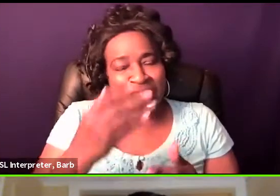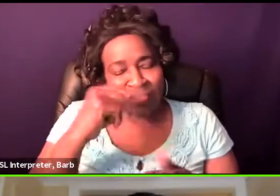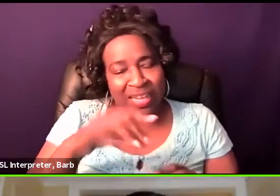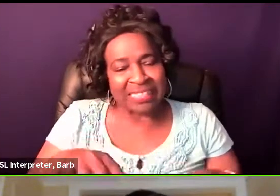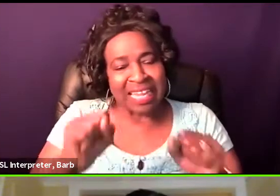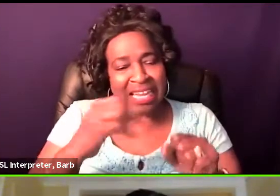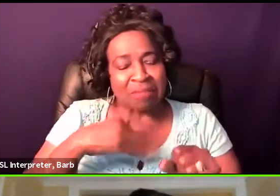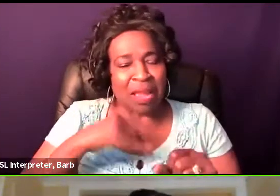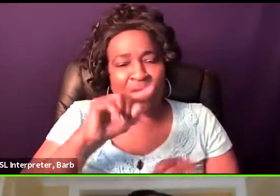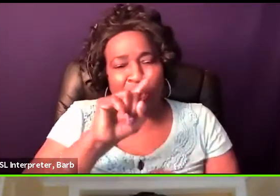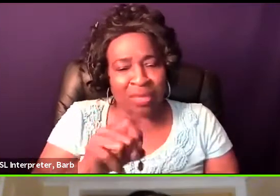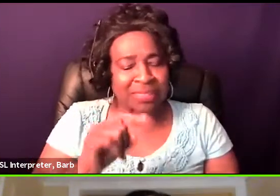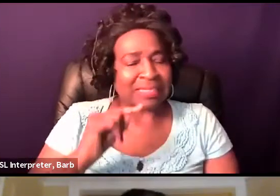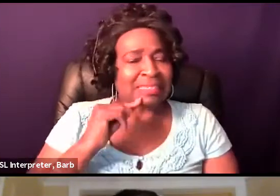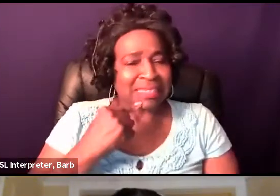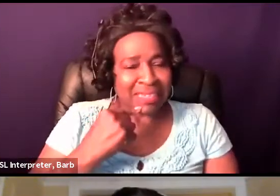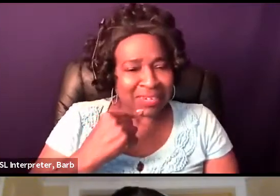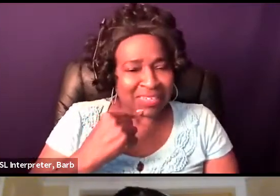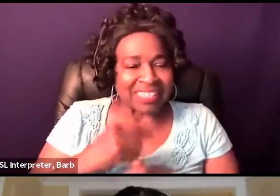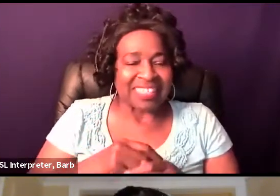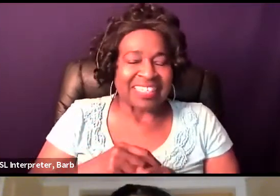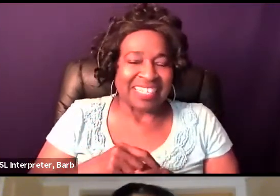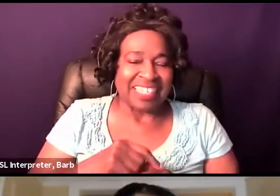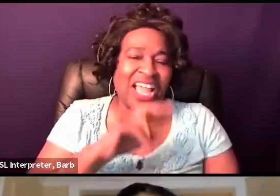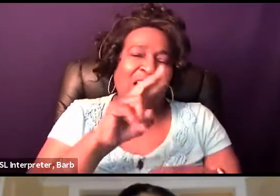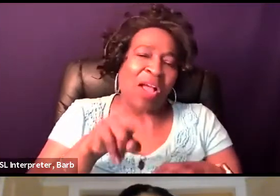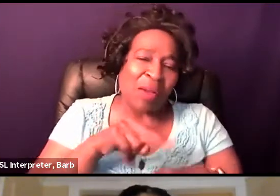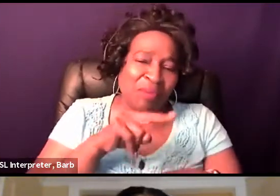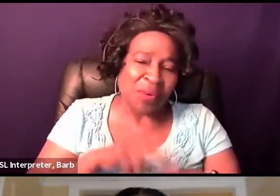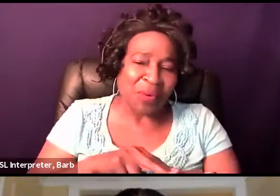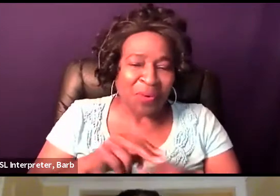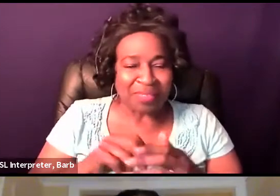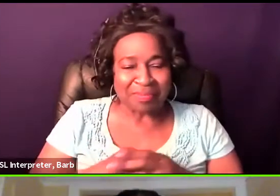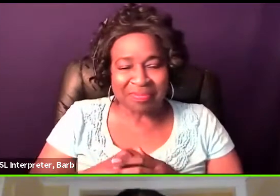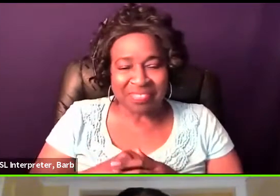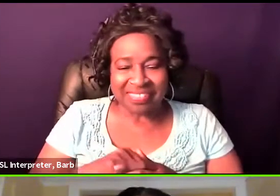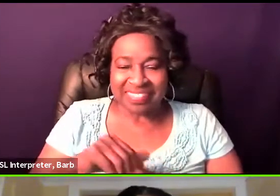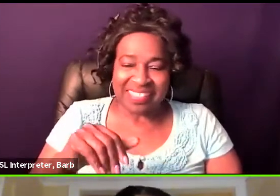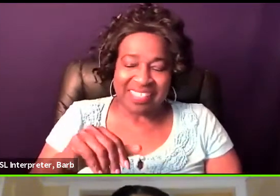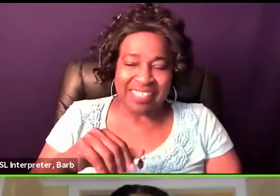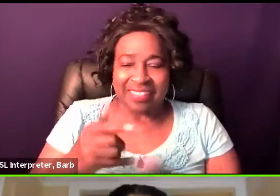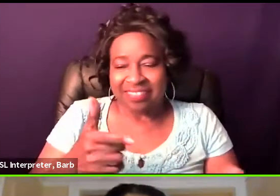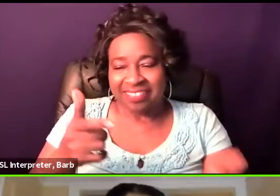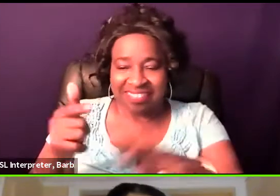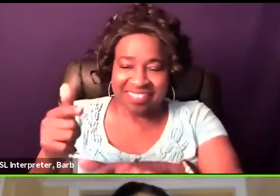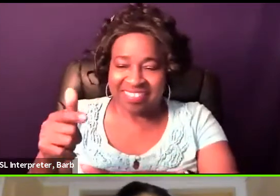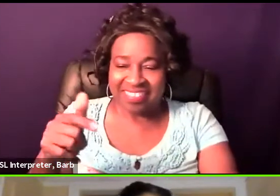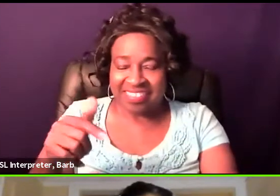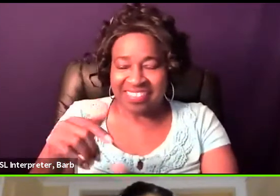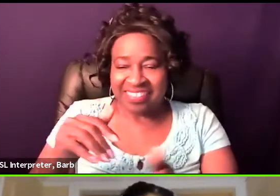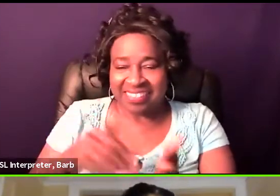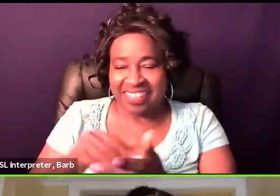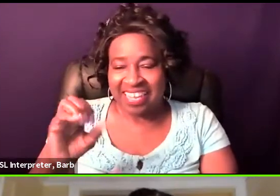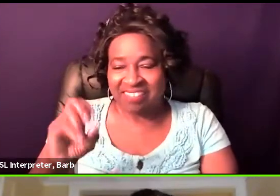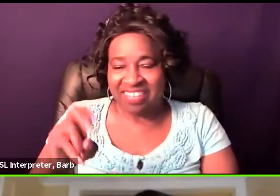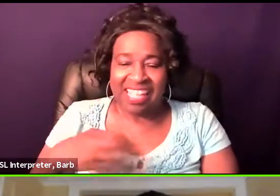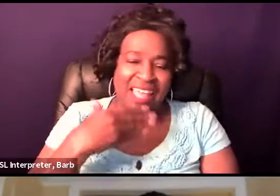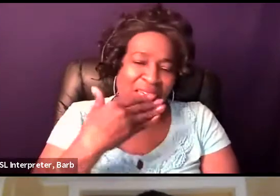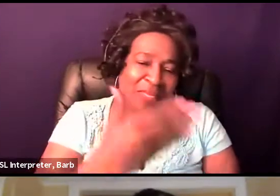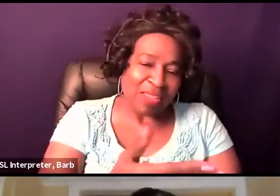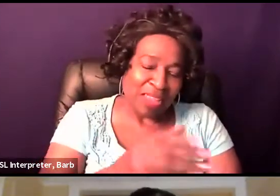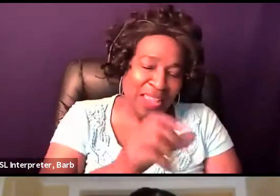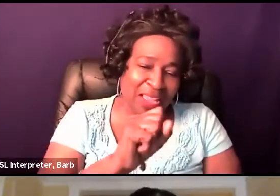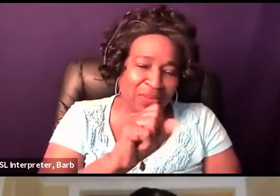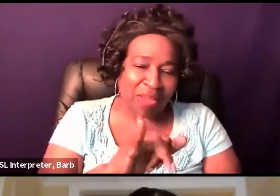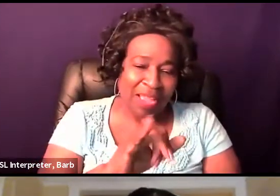seriously and giving such amazing answers. I'm going to pass it to Dr. E now. Thank you, Sianda. Oh